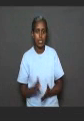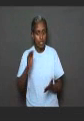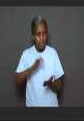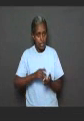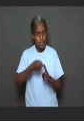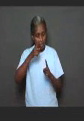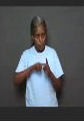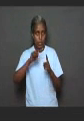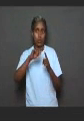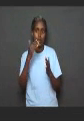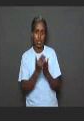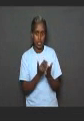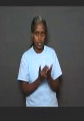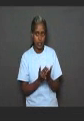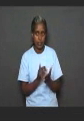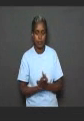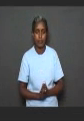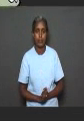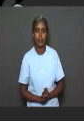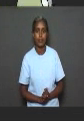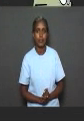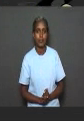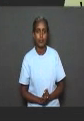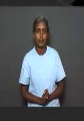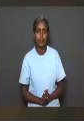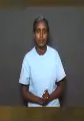Let's get back to our lesson.